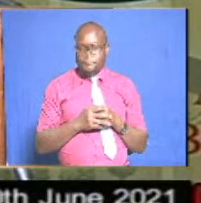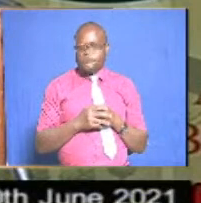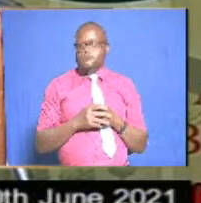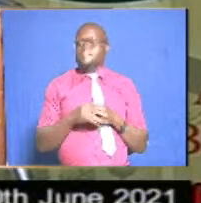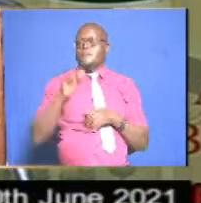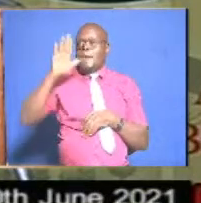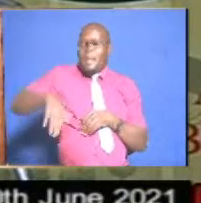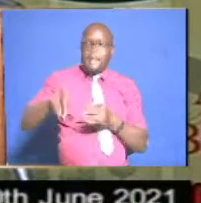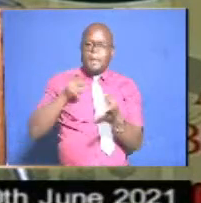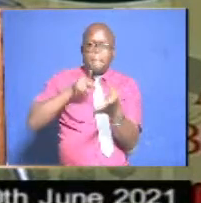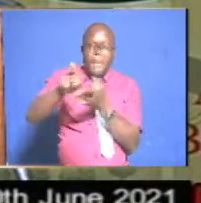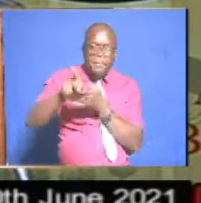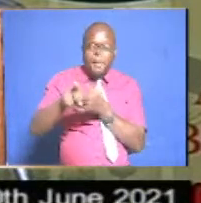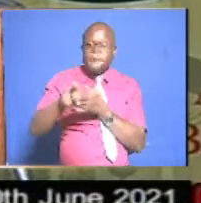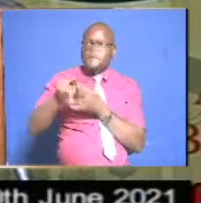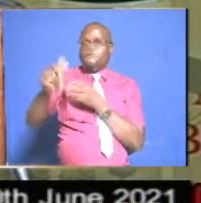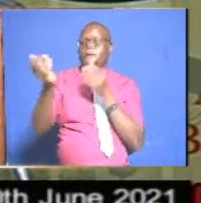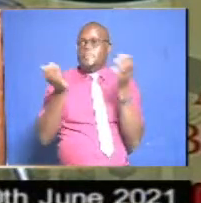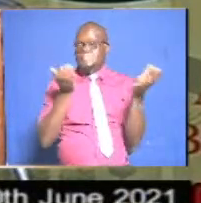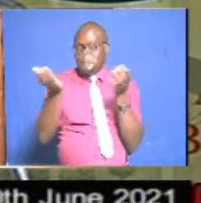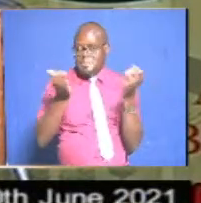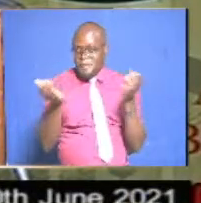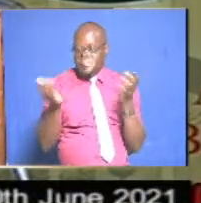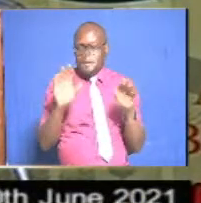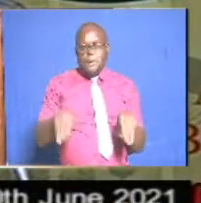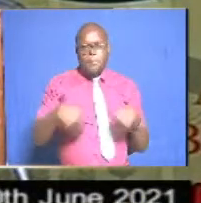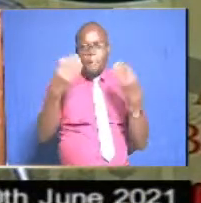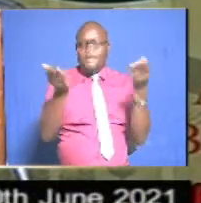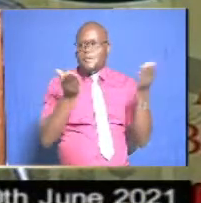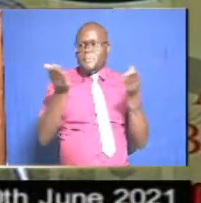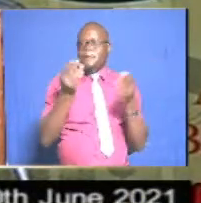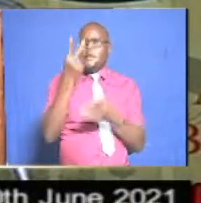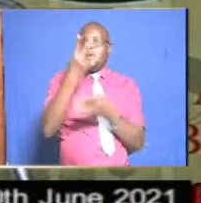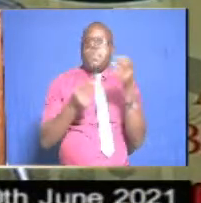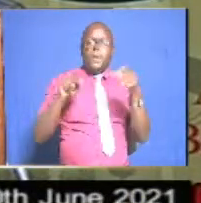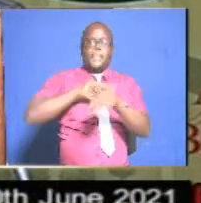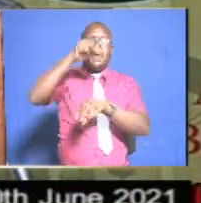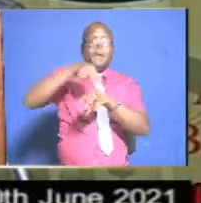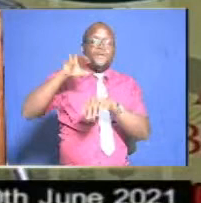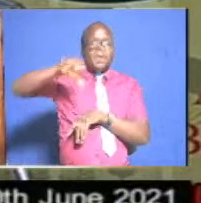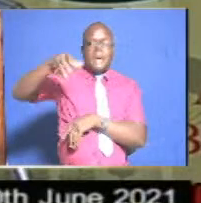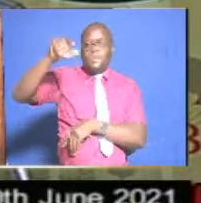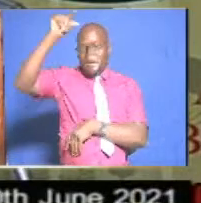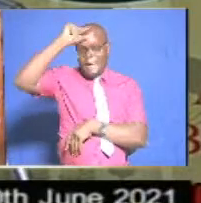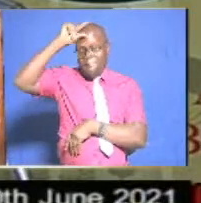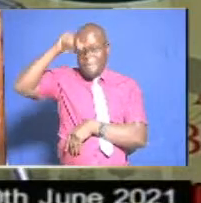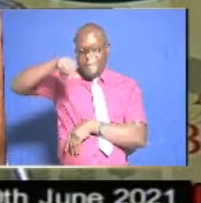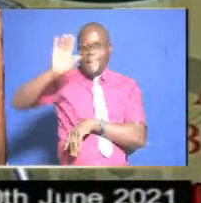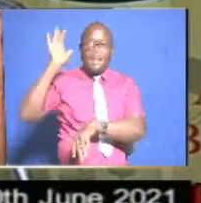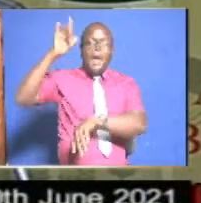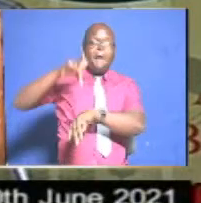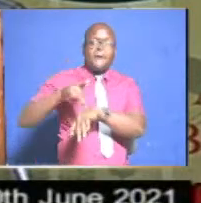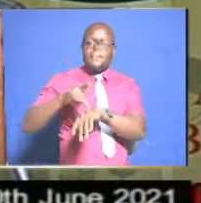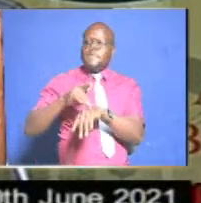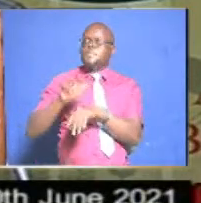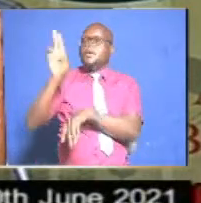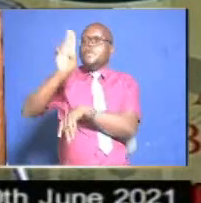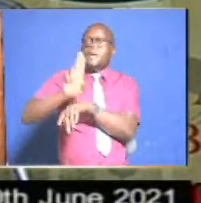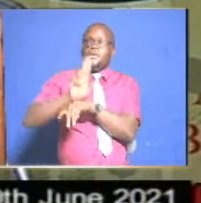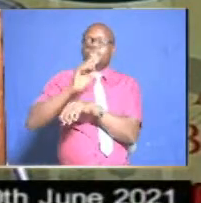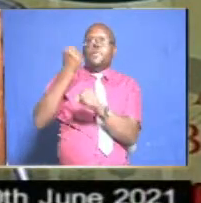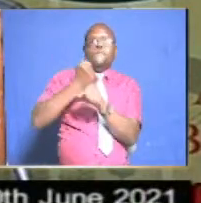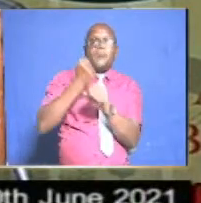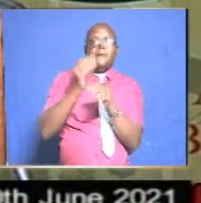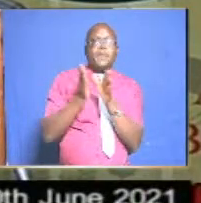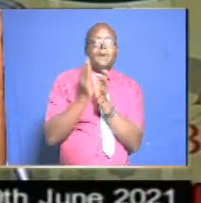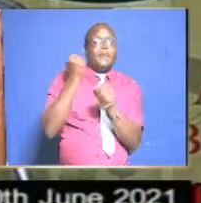delays in payment of pending bills to businesses who provide services to both national and county government has affected liquidity and operation of these